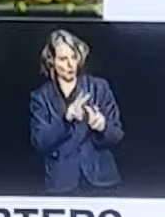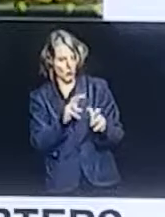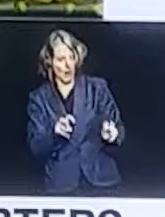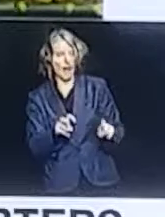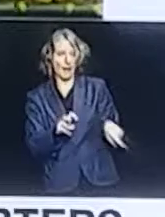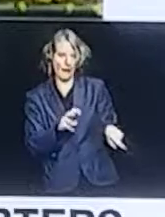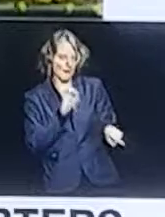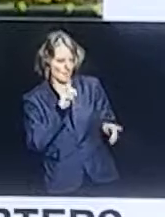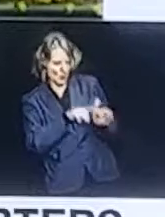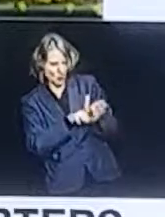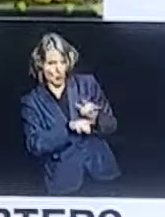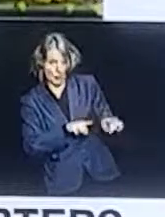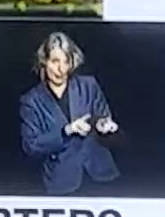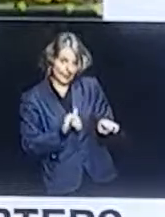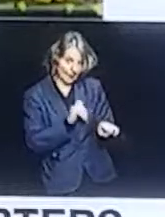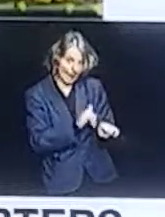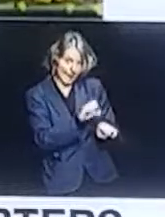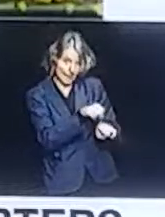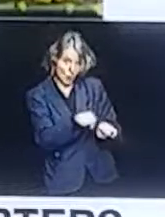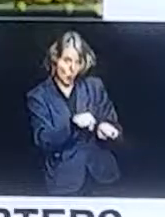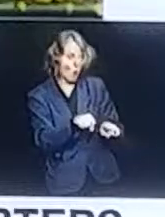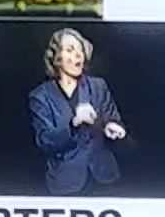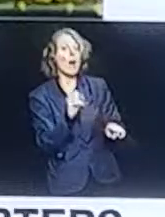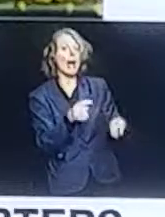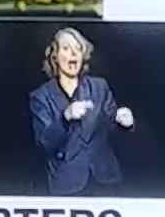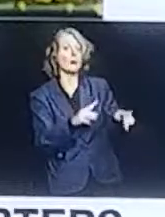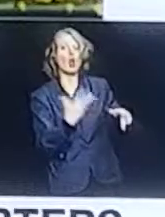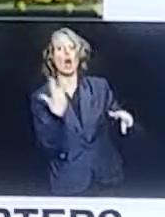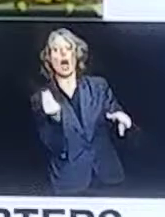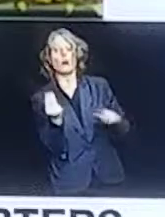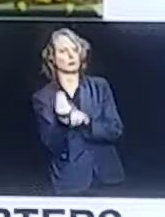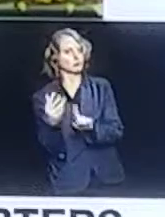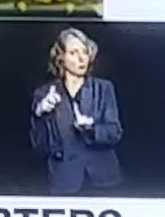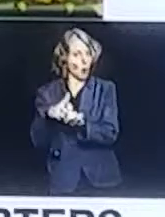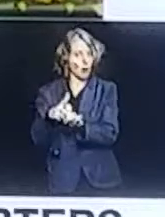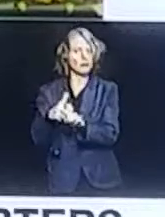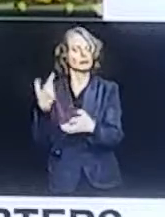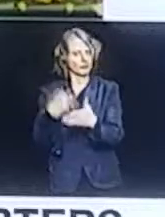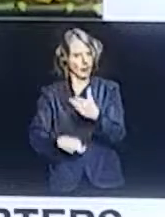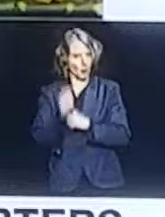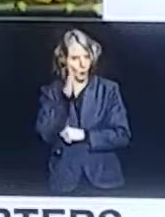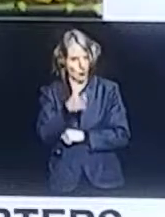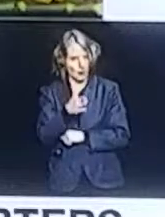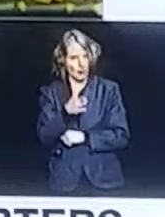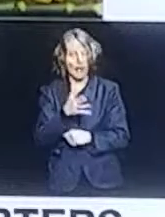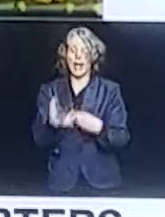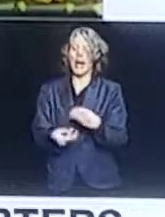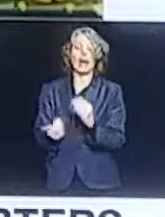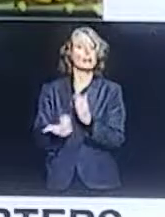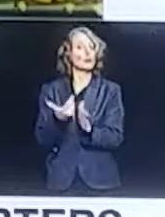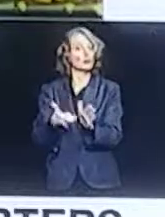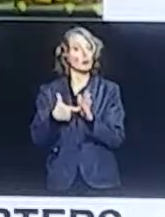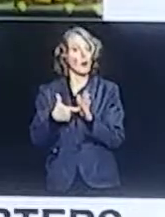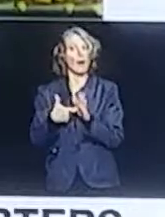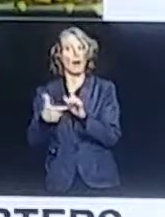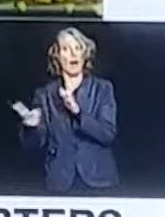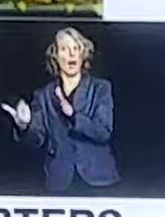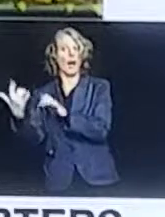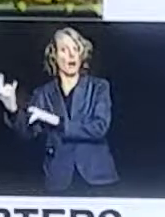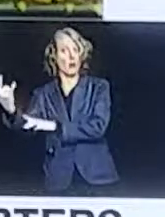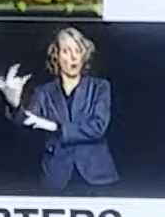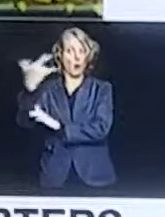actually quarantining. We've also brought in new measures around pre-boarding testing before people return to Canada as an